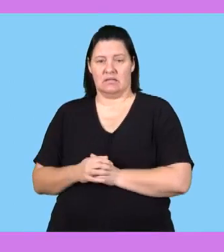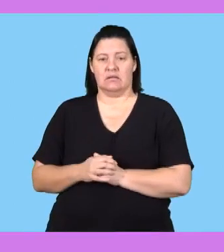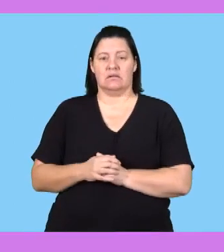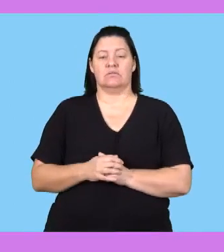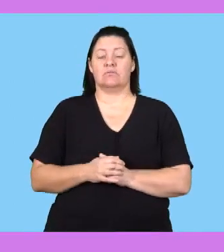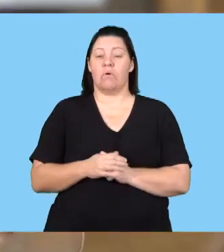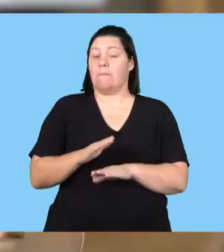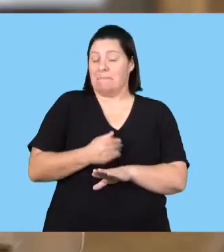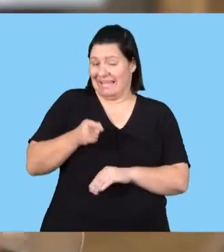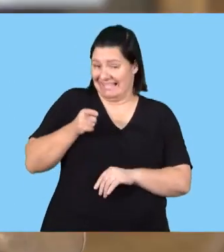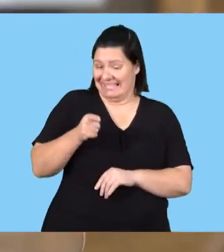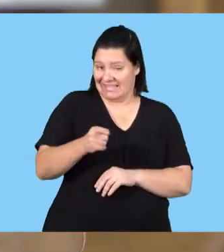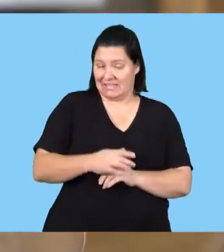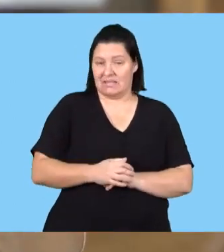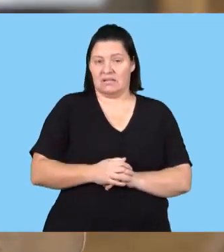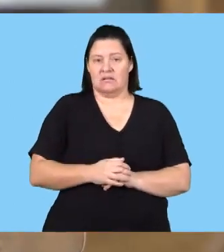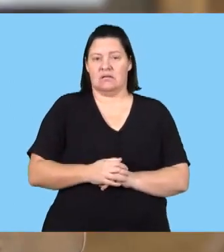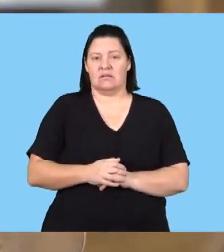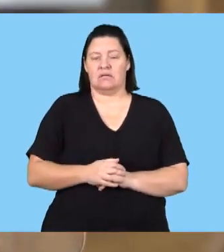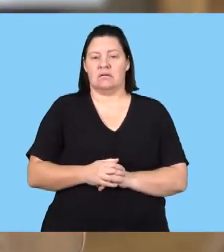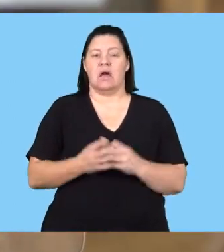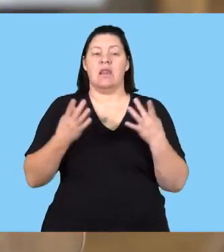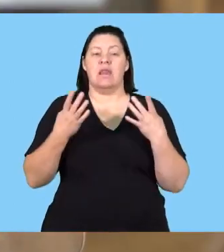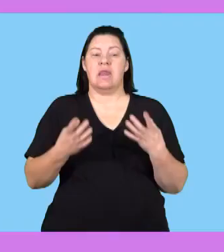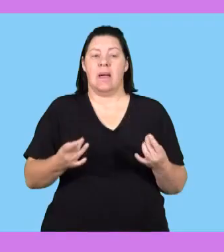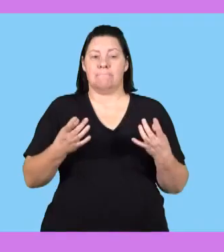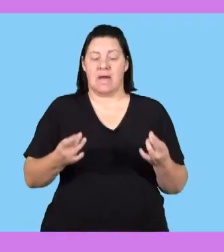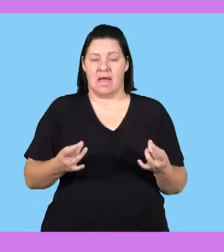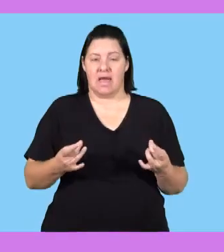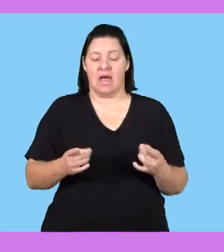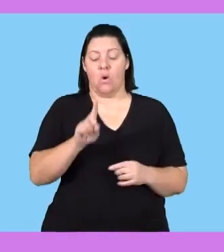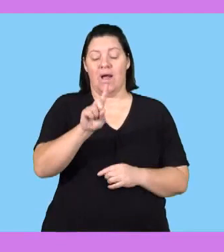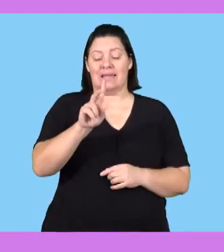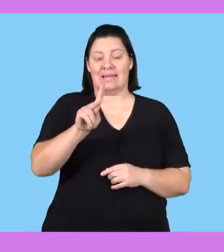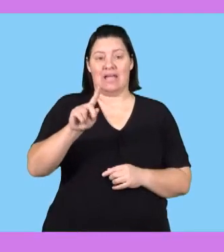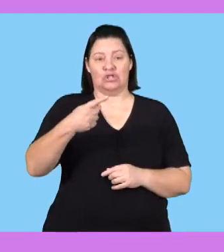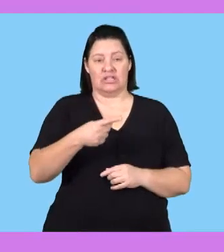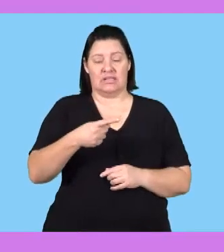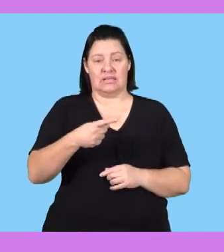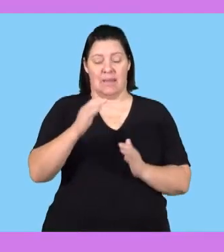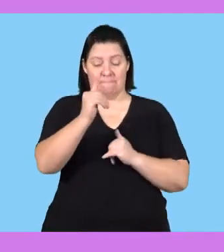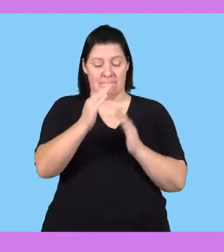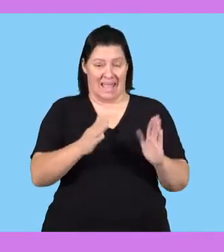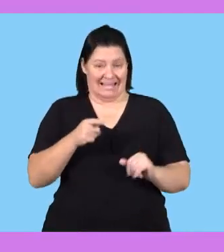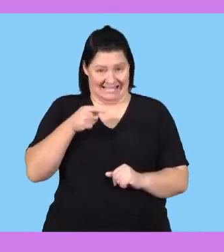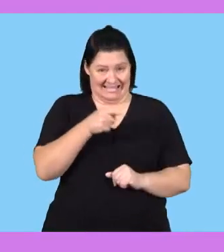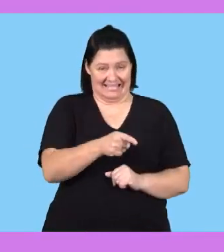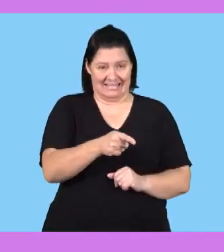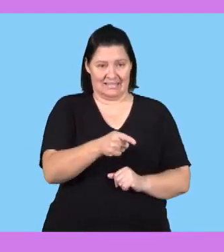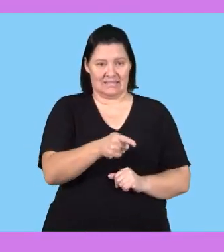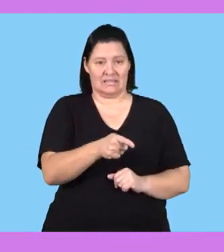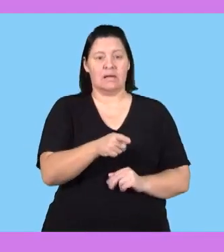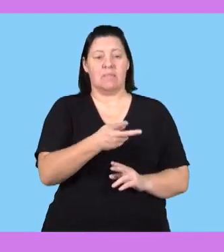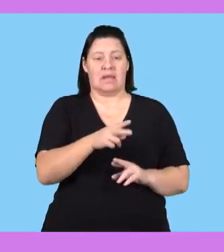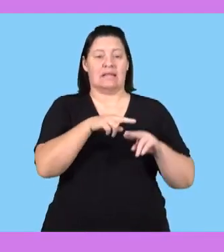variable. So based on this one, the number of 1 kilogram pegs is